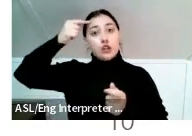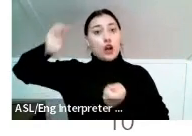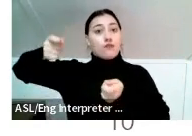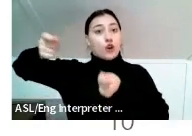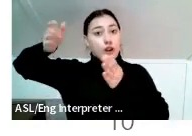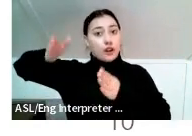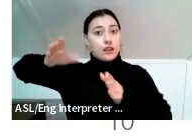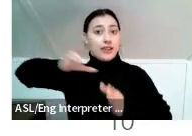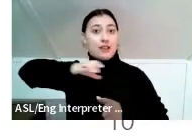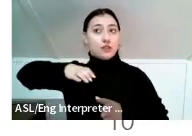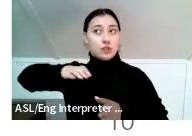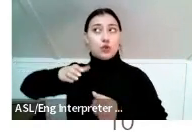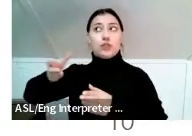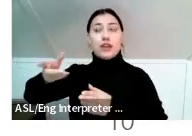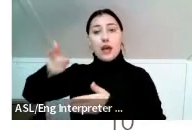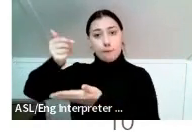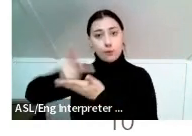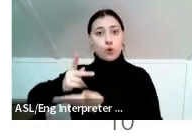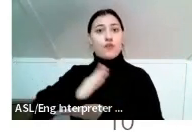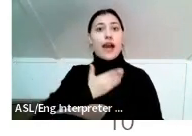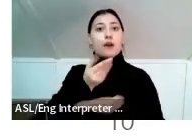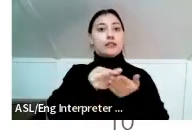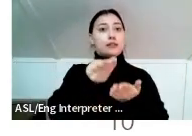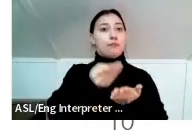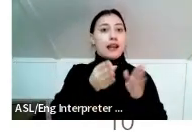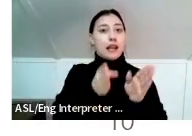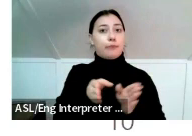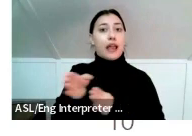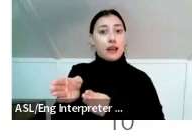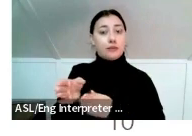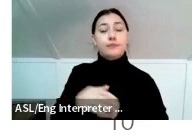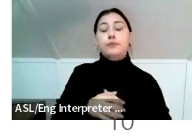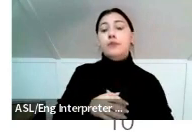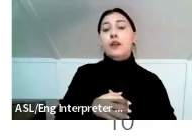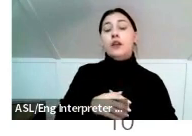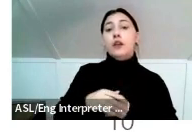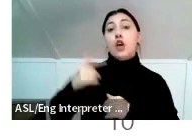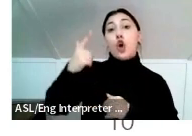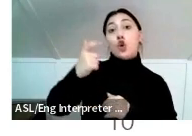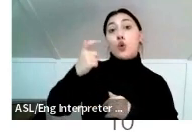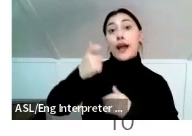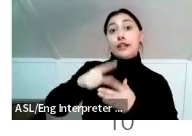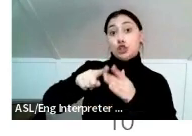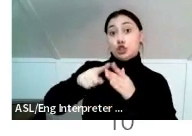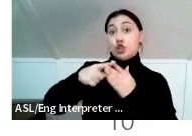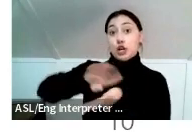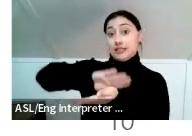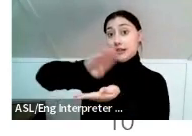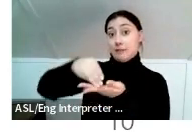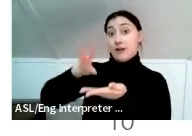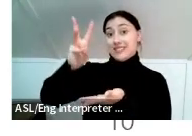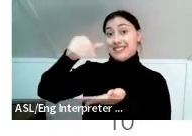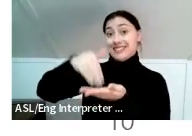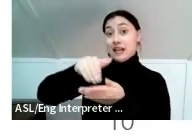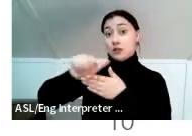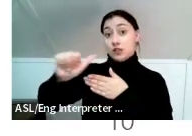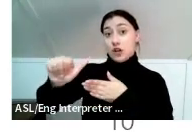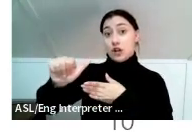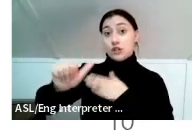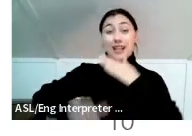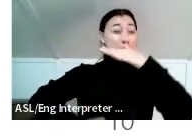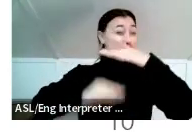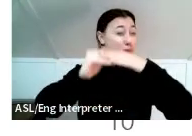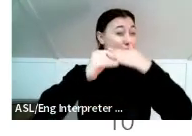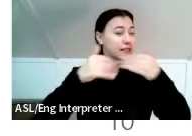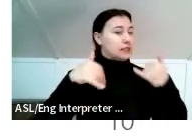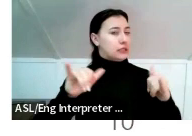plan. Grant amounts for this program are starting at $6,000, and the maximum amount is still to be determined.